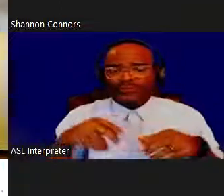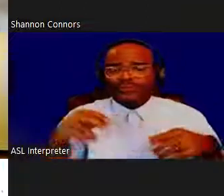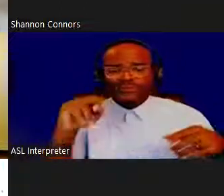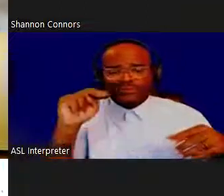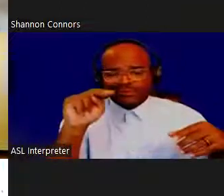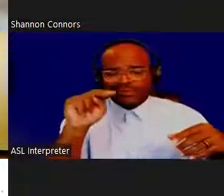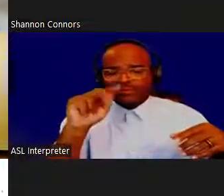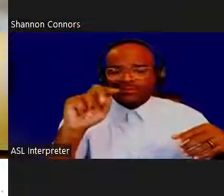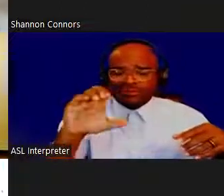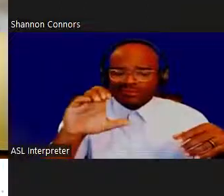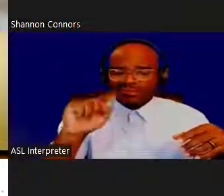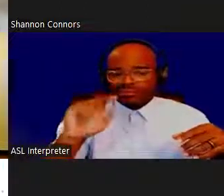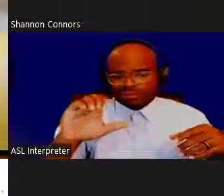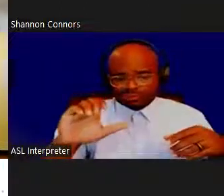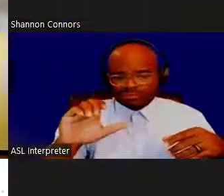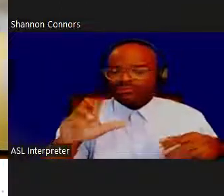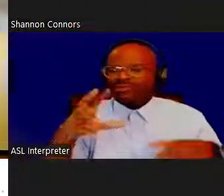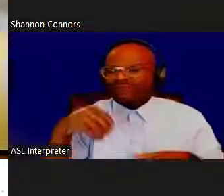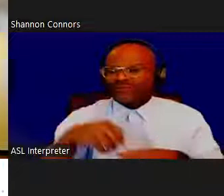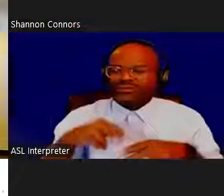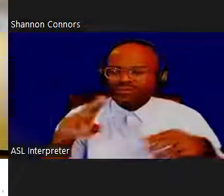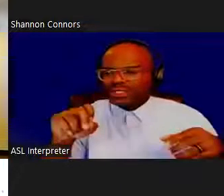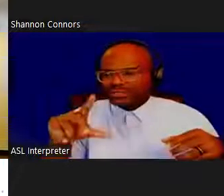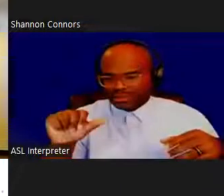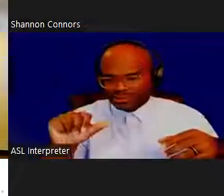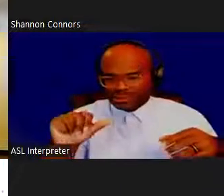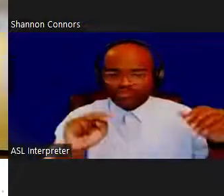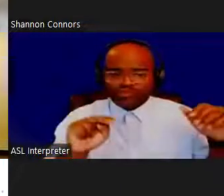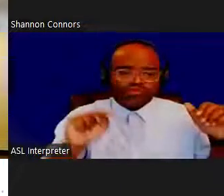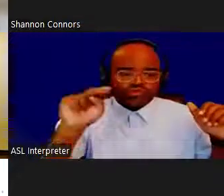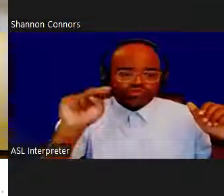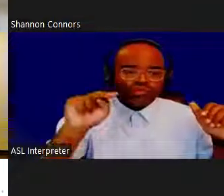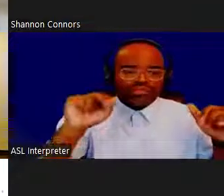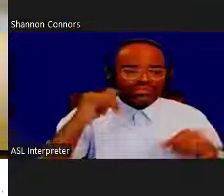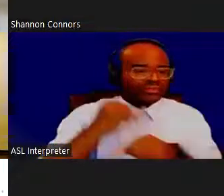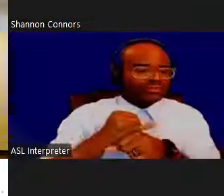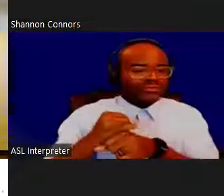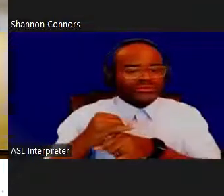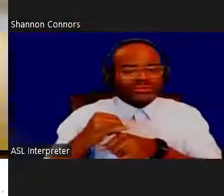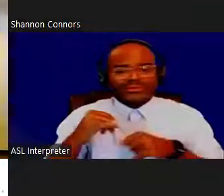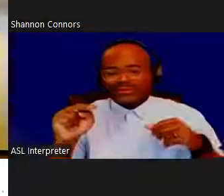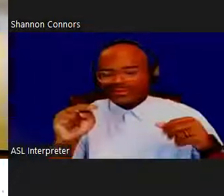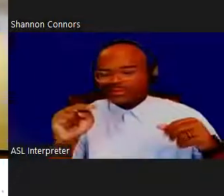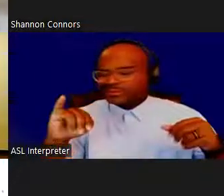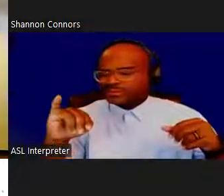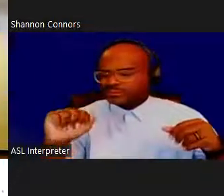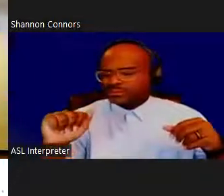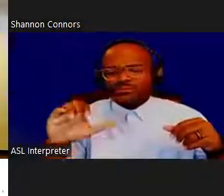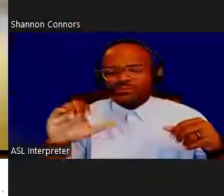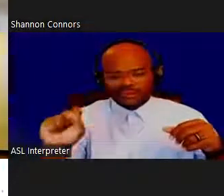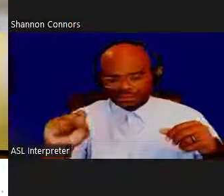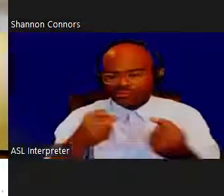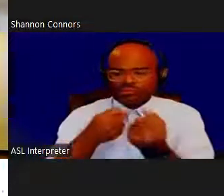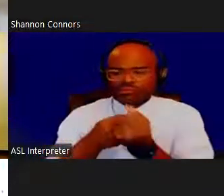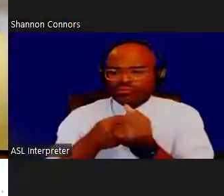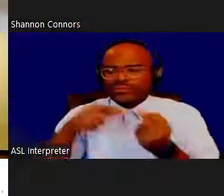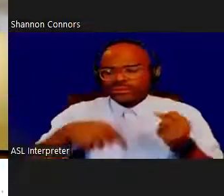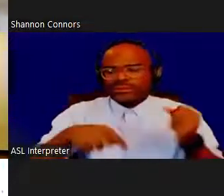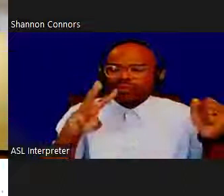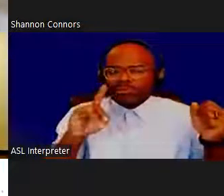Center are joining the USDA Forest Service and the Northern Institute of Applied Climate Science in sponsoring this webinar